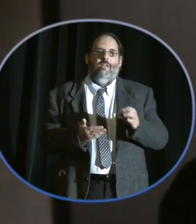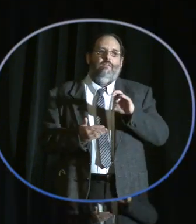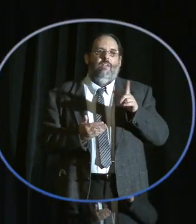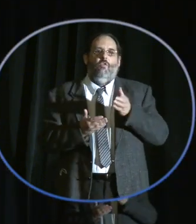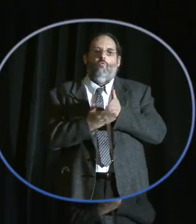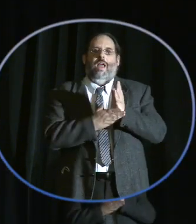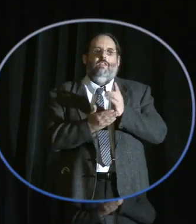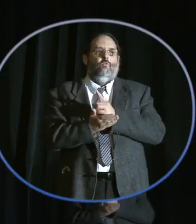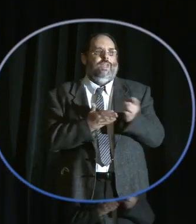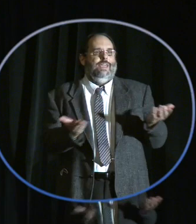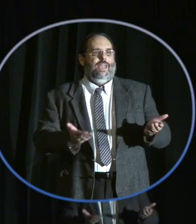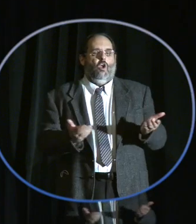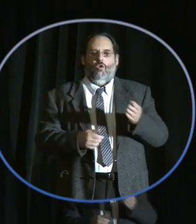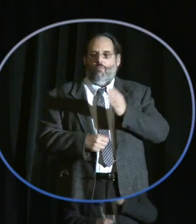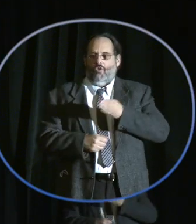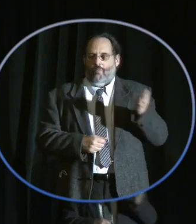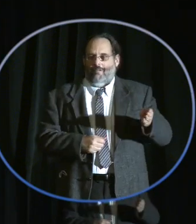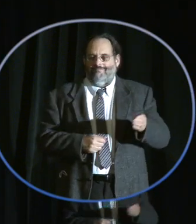in Baltimore.